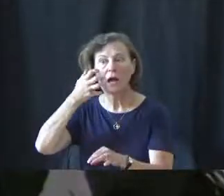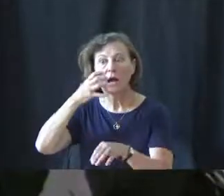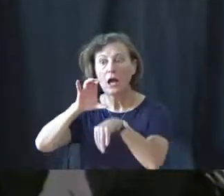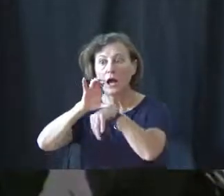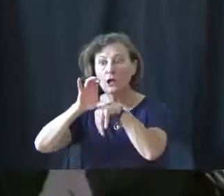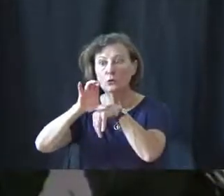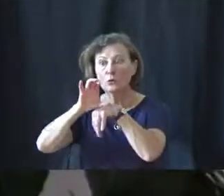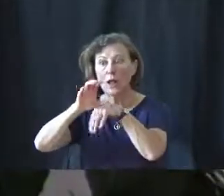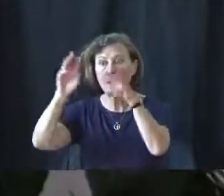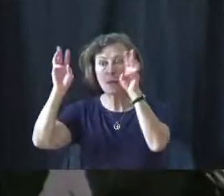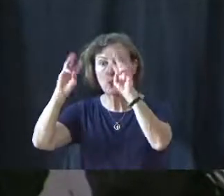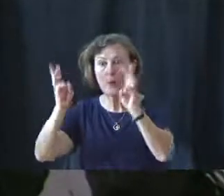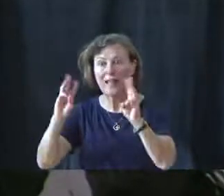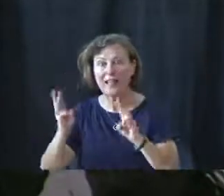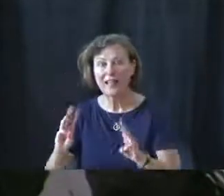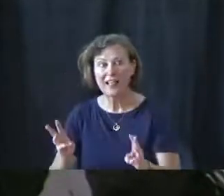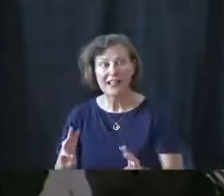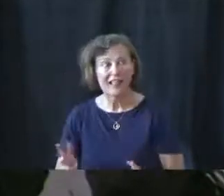weather?